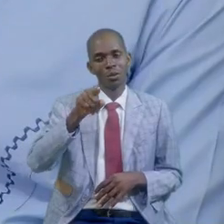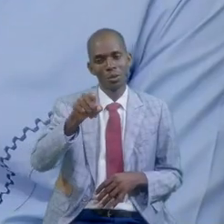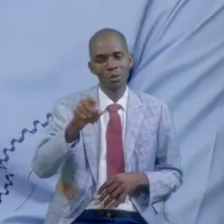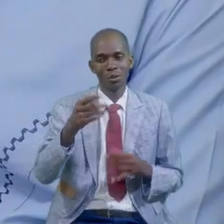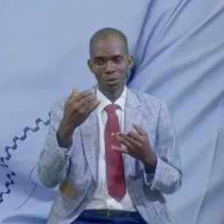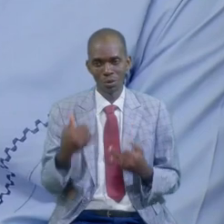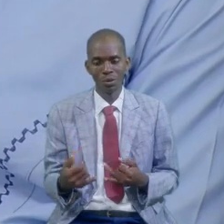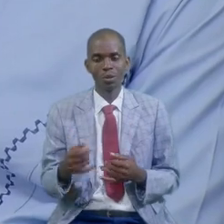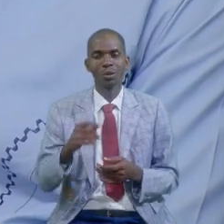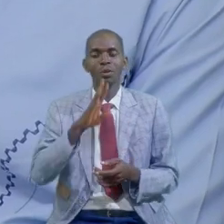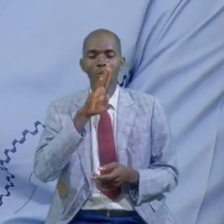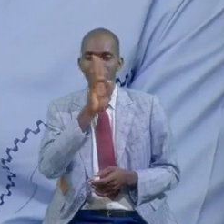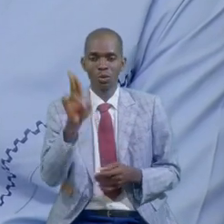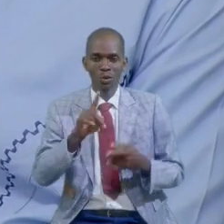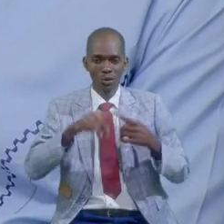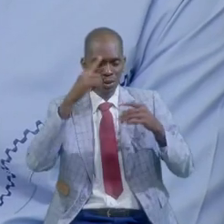their destiny.